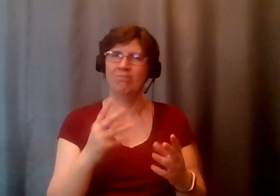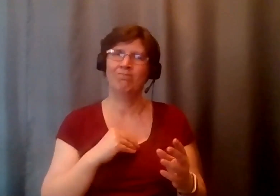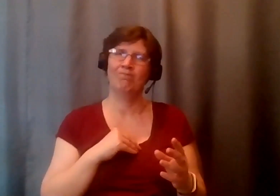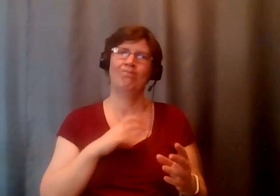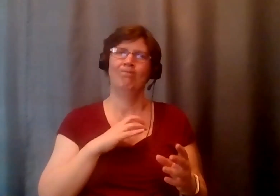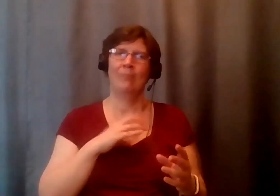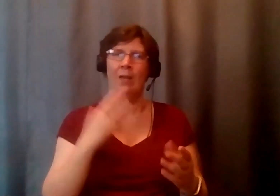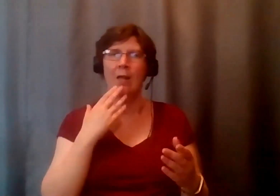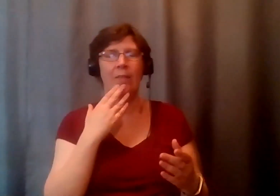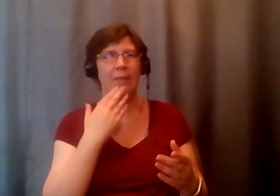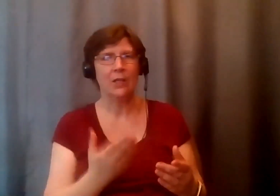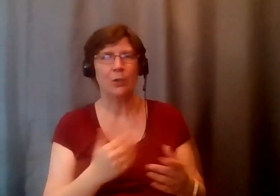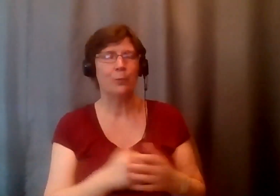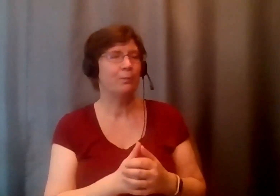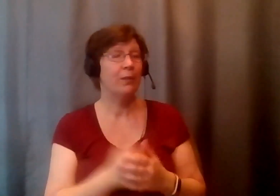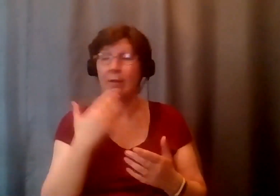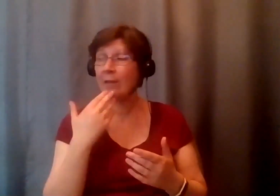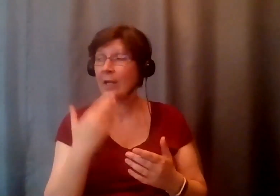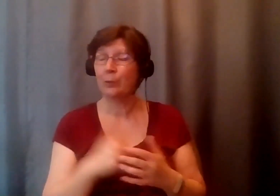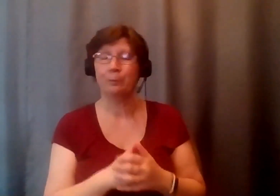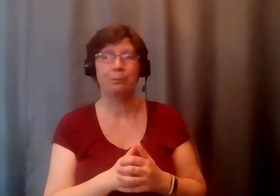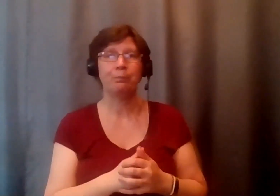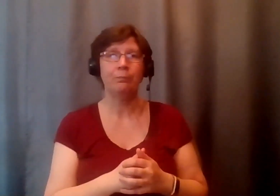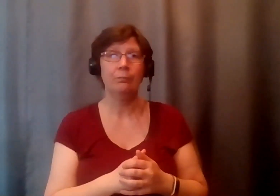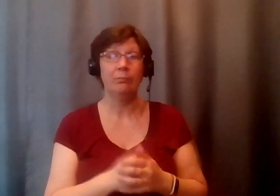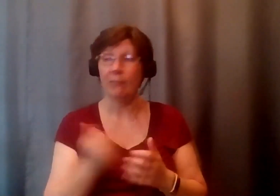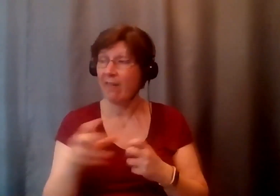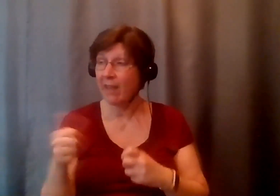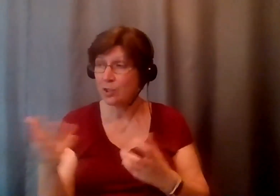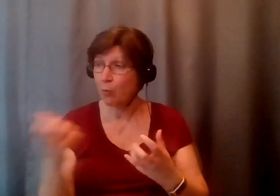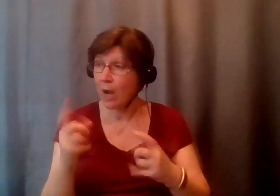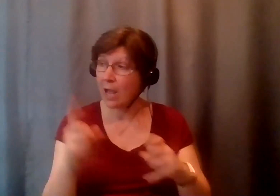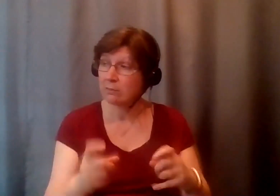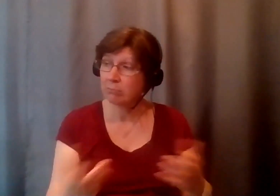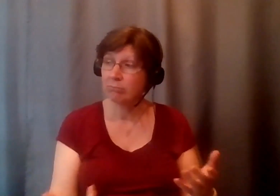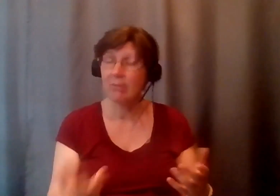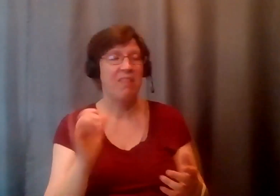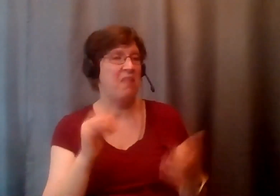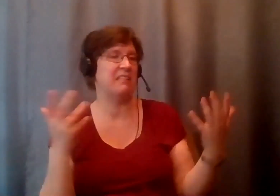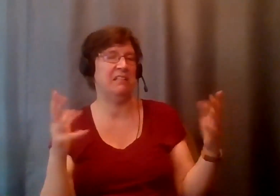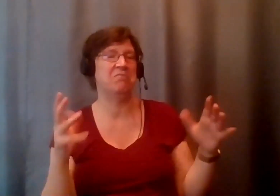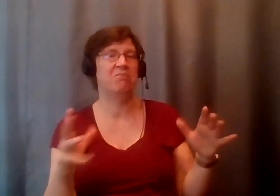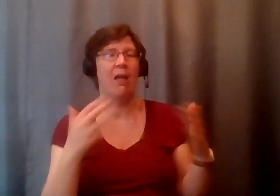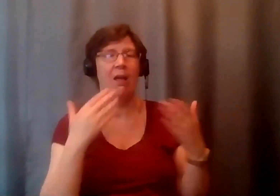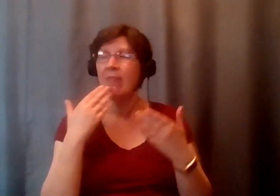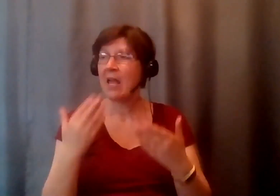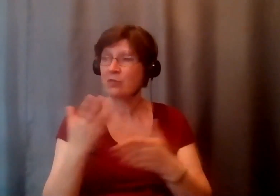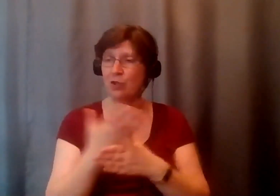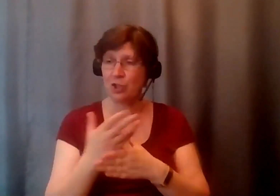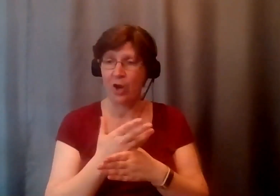Yeah, is there anything else you wanted to ask anybody? That's it. Thanks for sharing. Thank you so much.